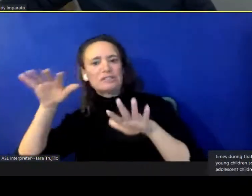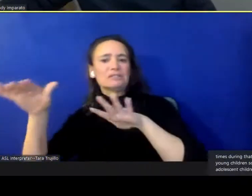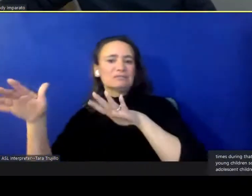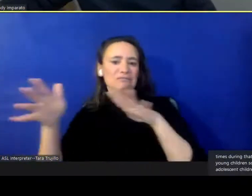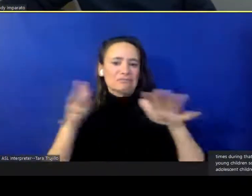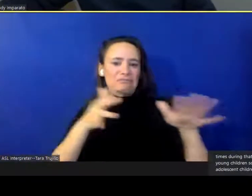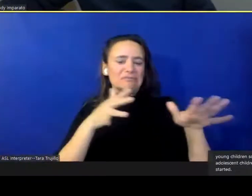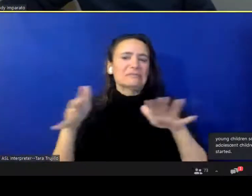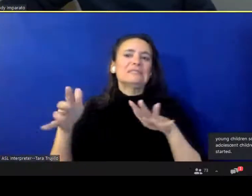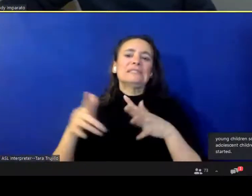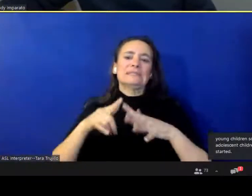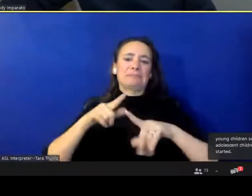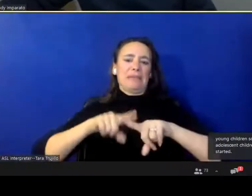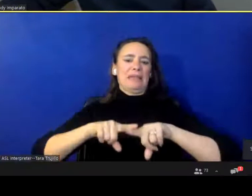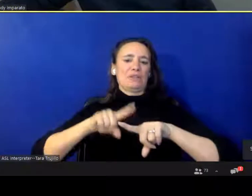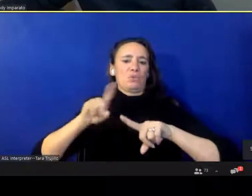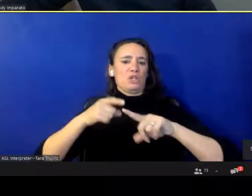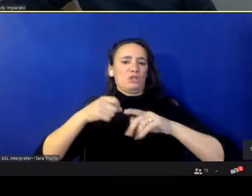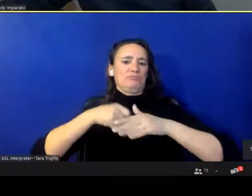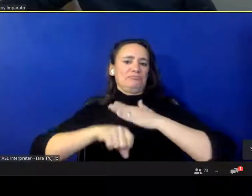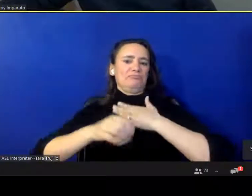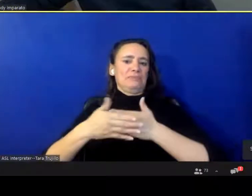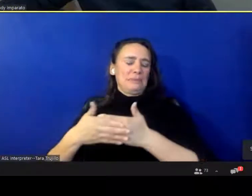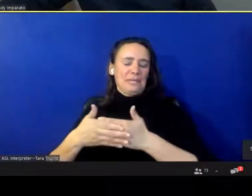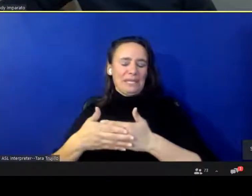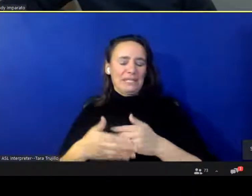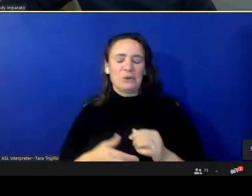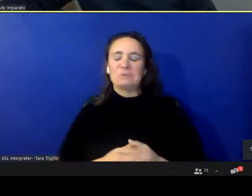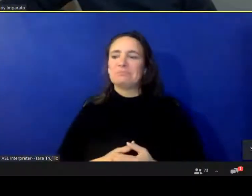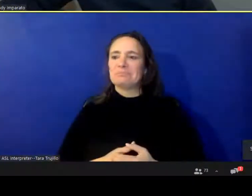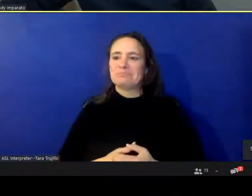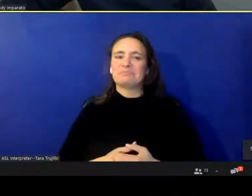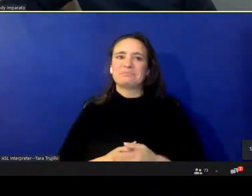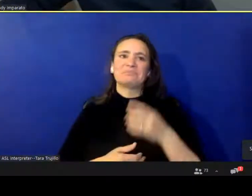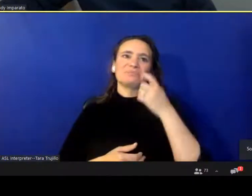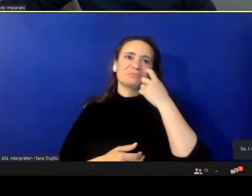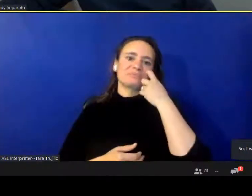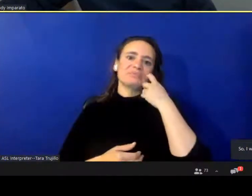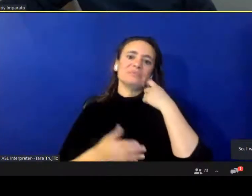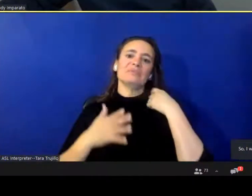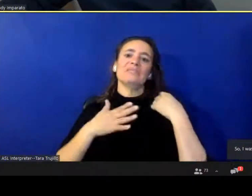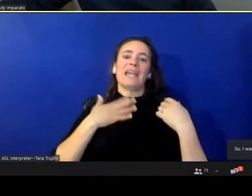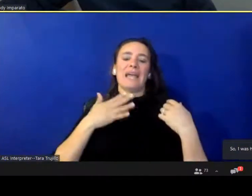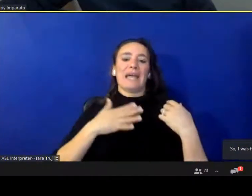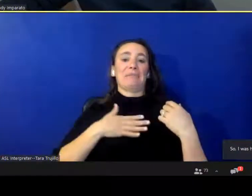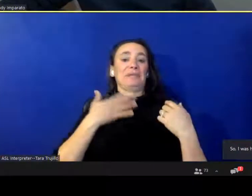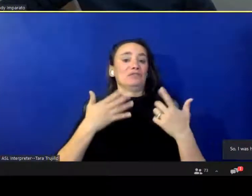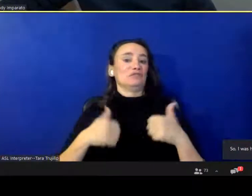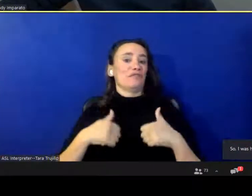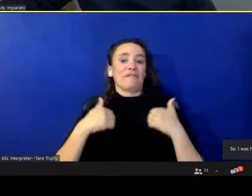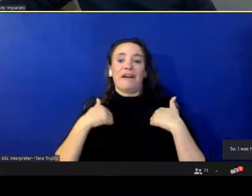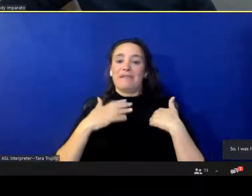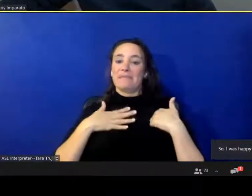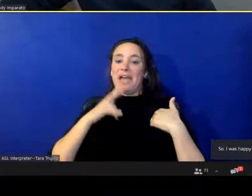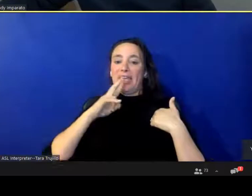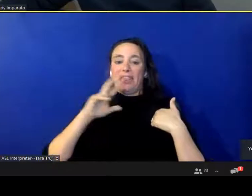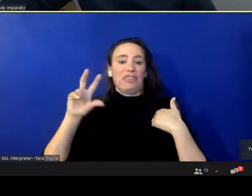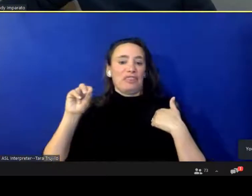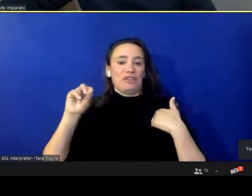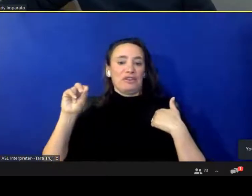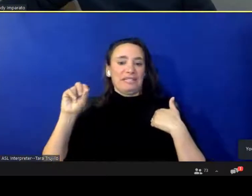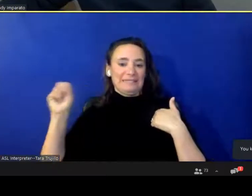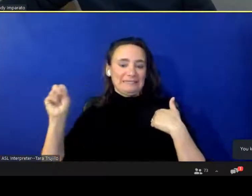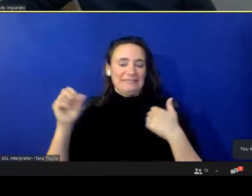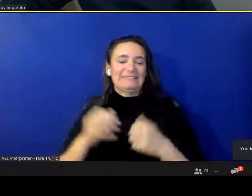you get started. So I was happy to survive my 30s. The 40s